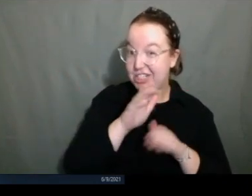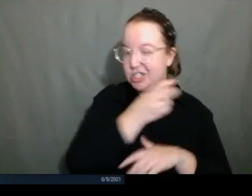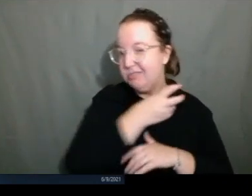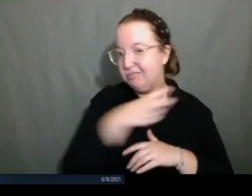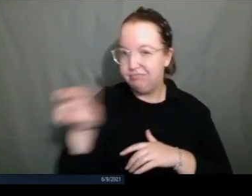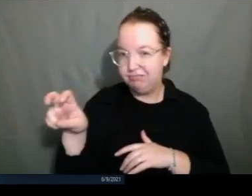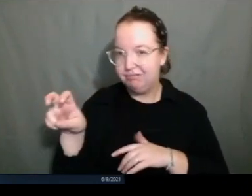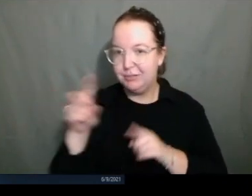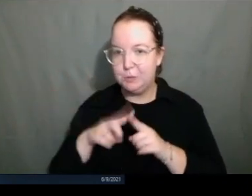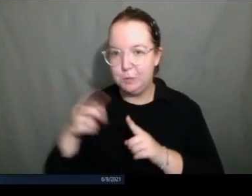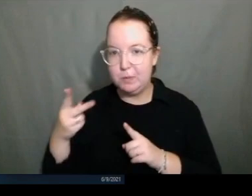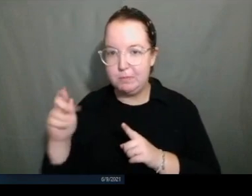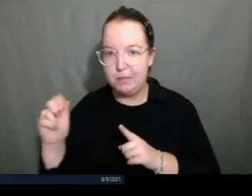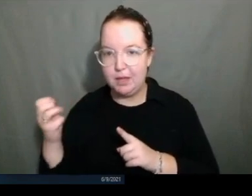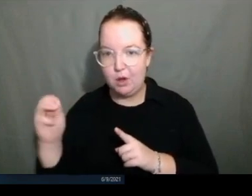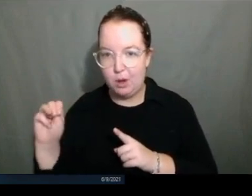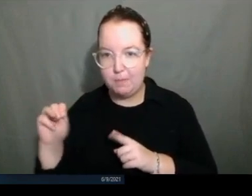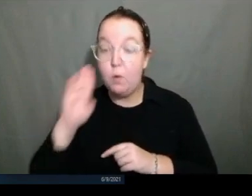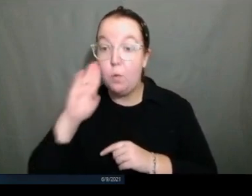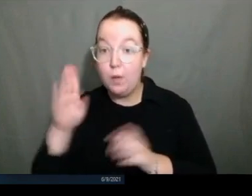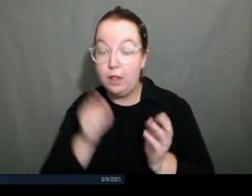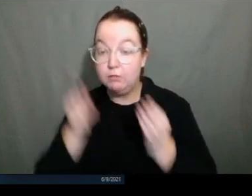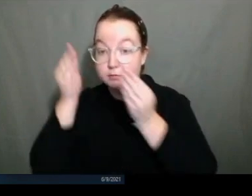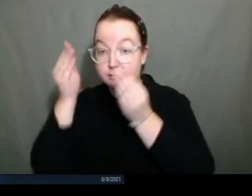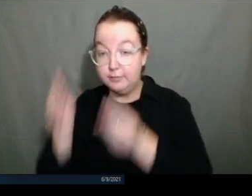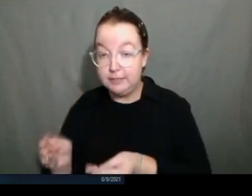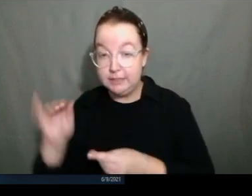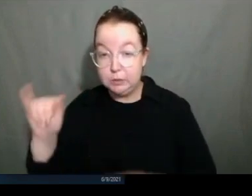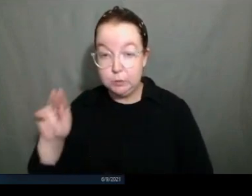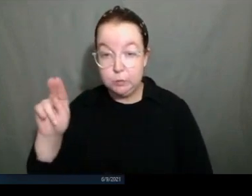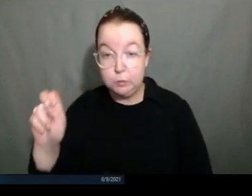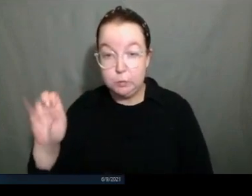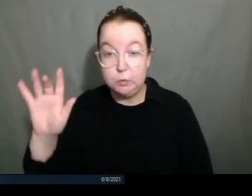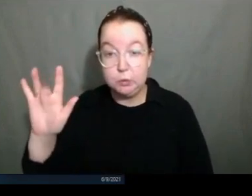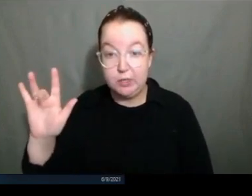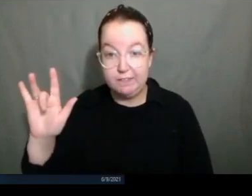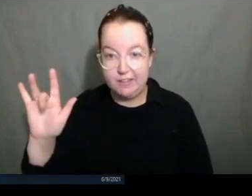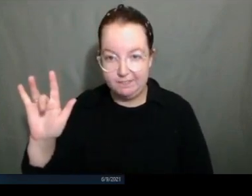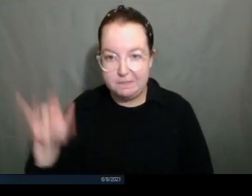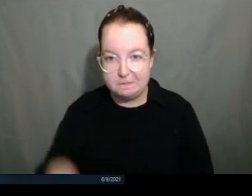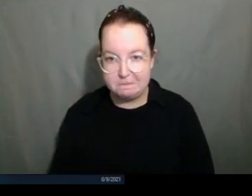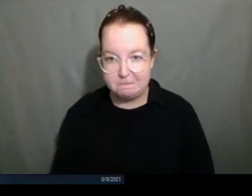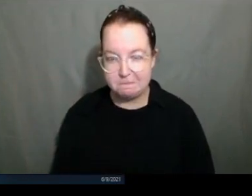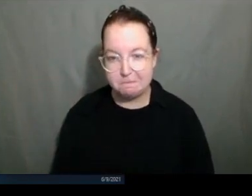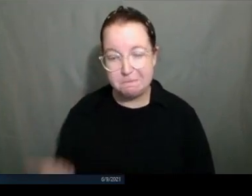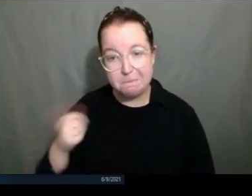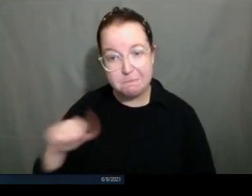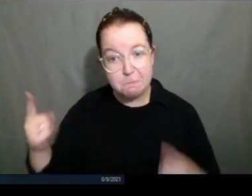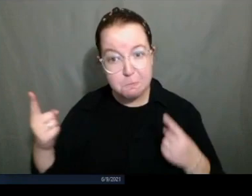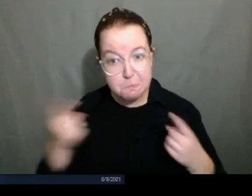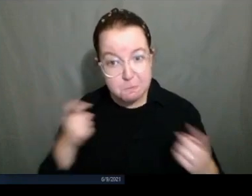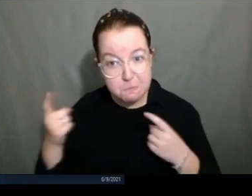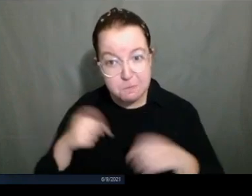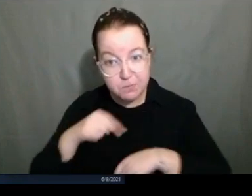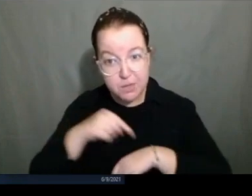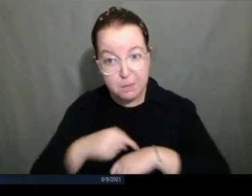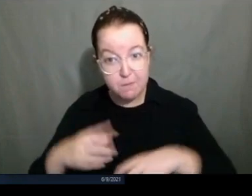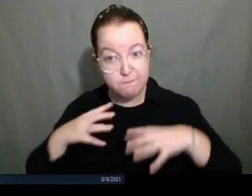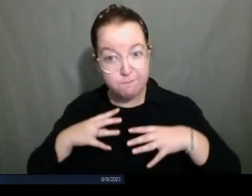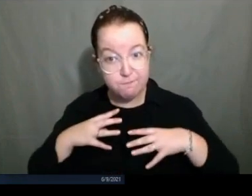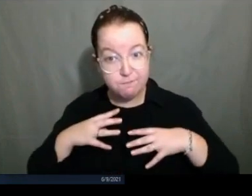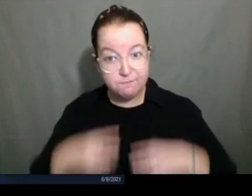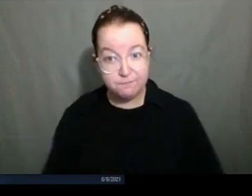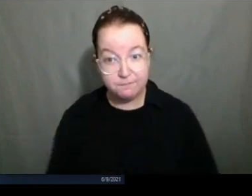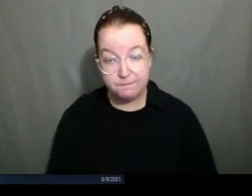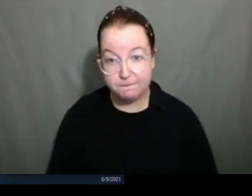see this added by Friday, June 25th. Does anyone have any questions on time off requests before we